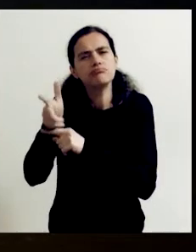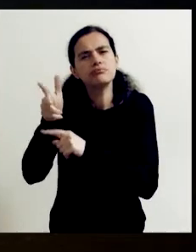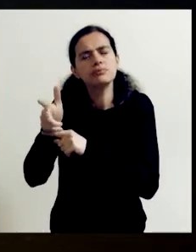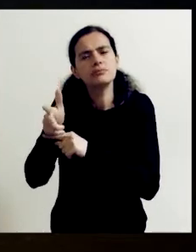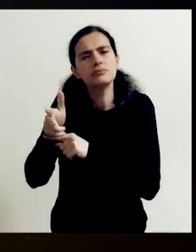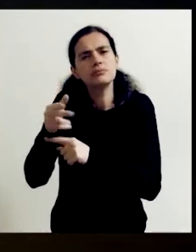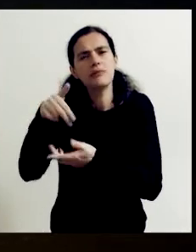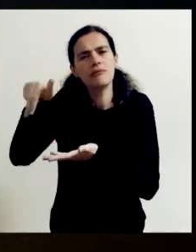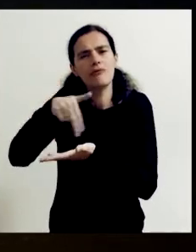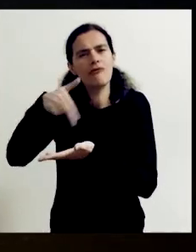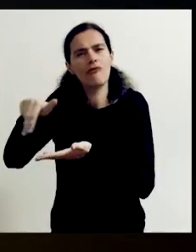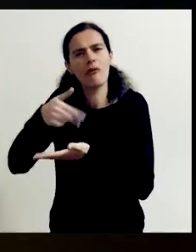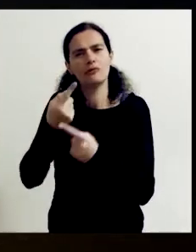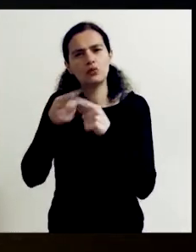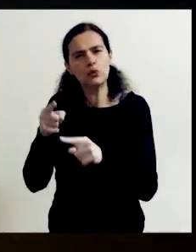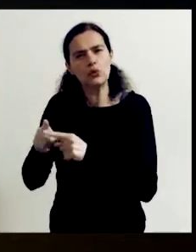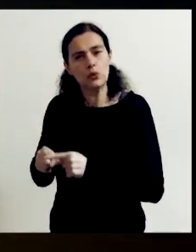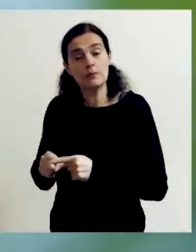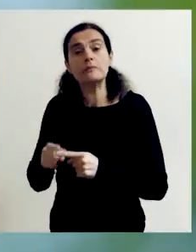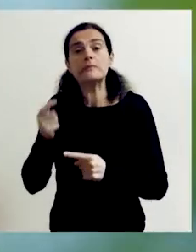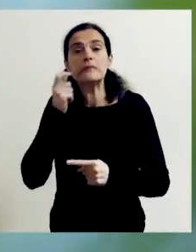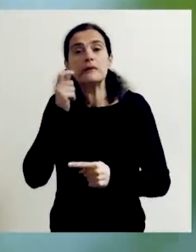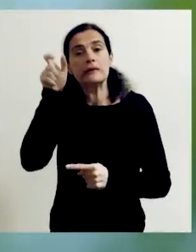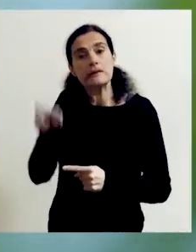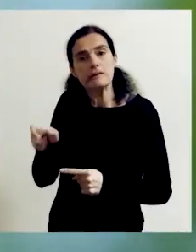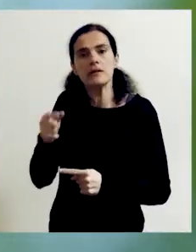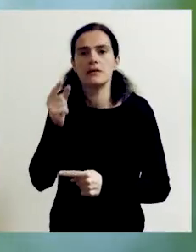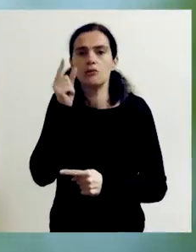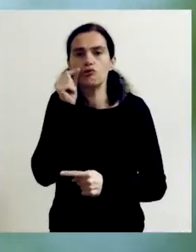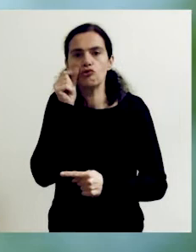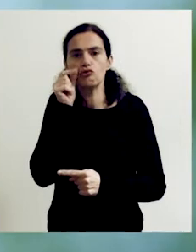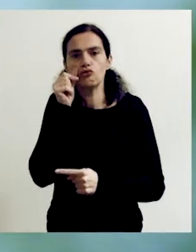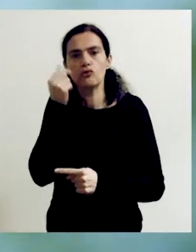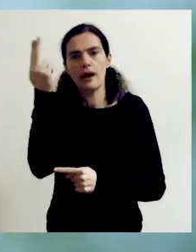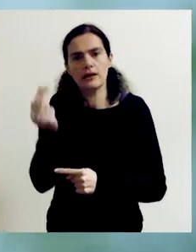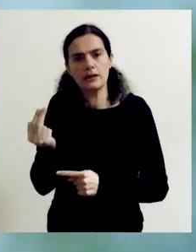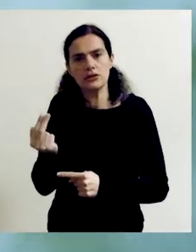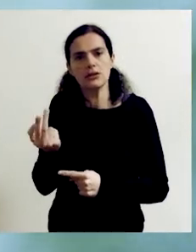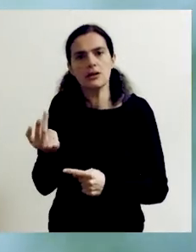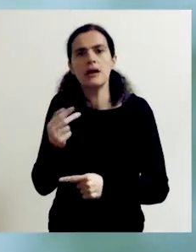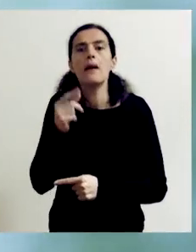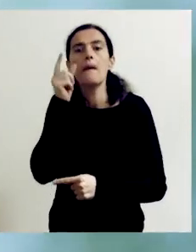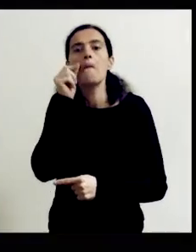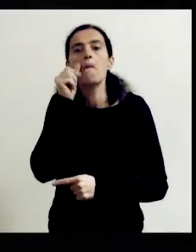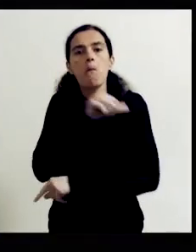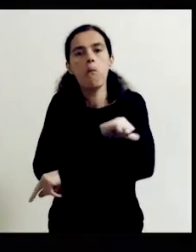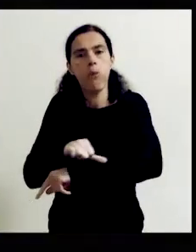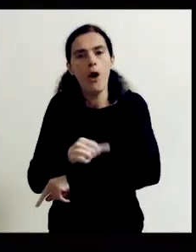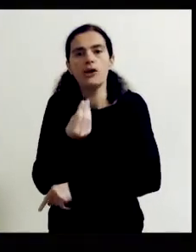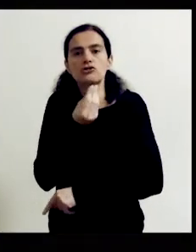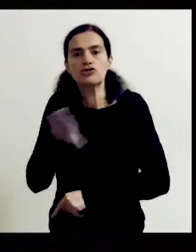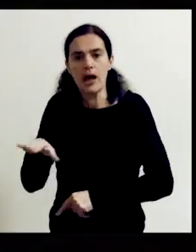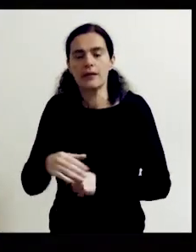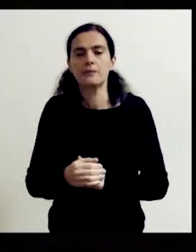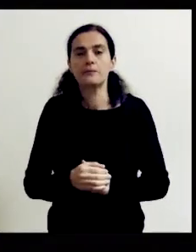footage of different performances by the performer, the artist,